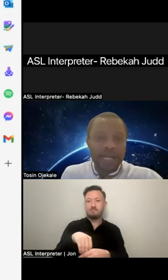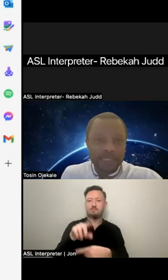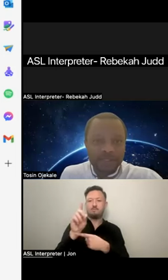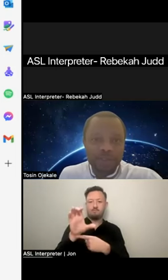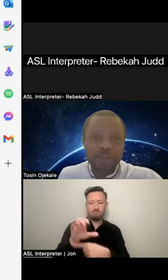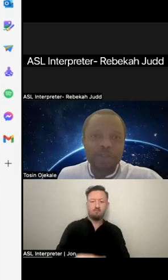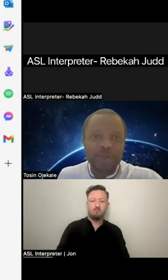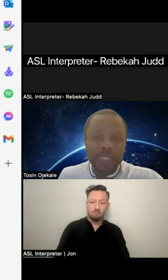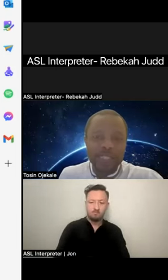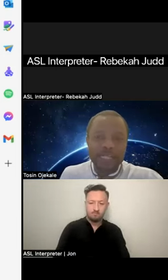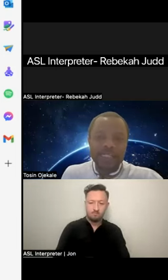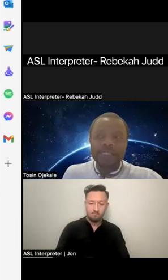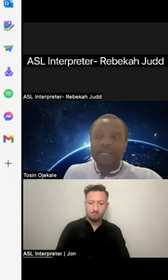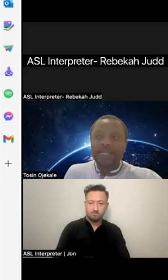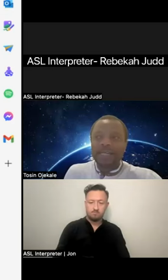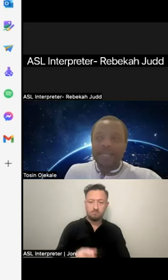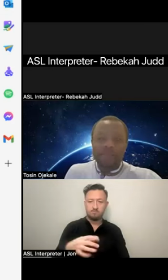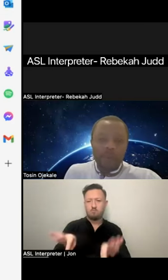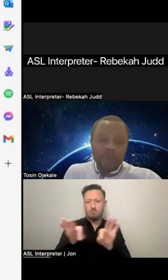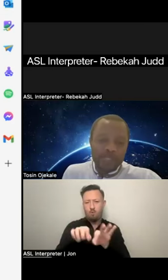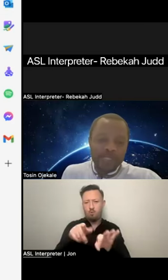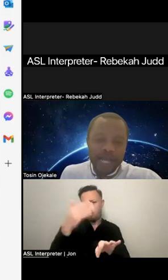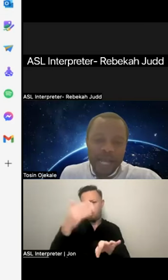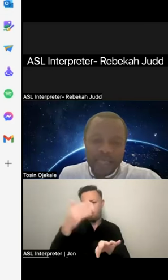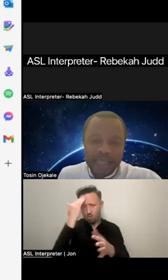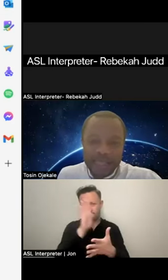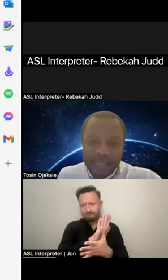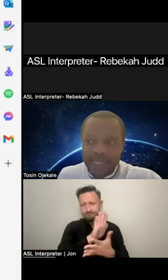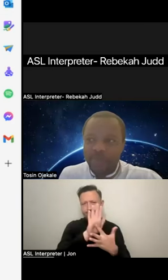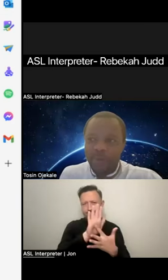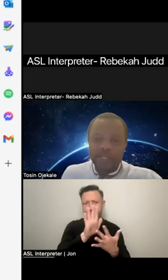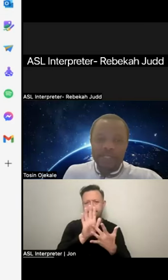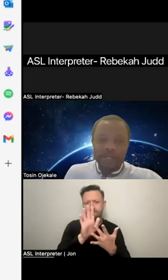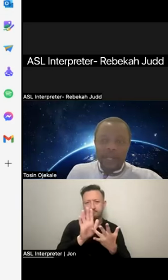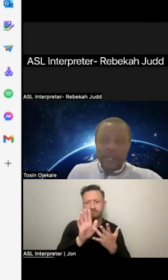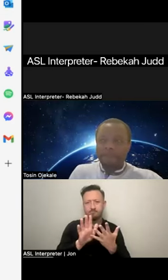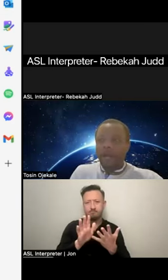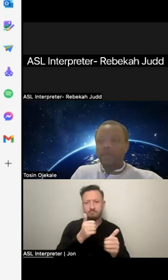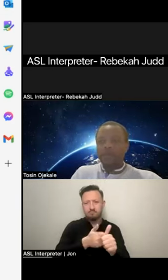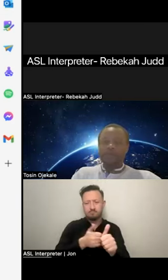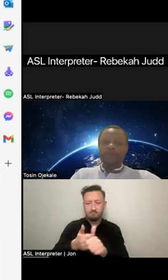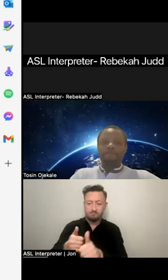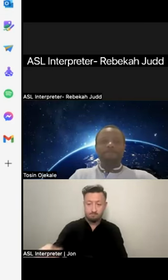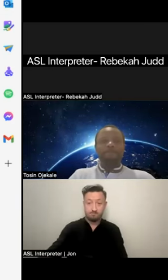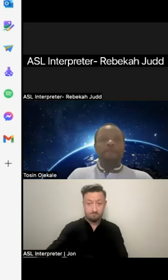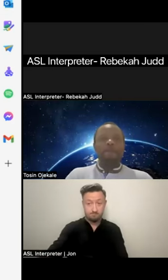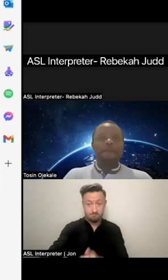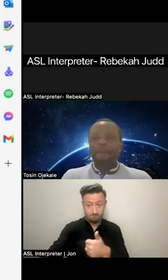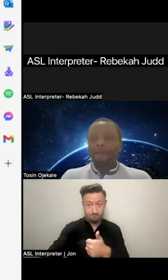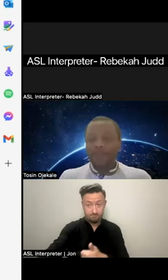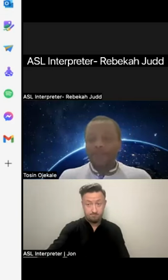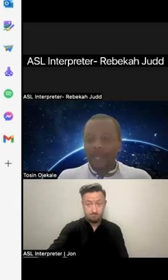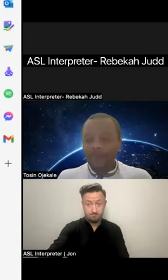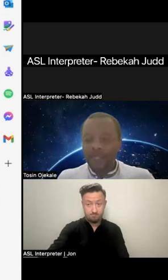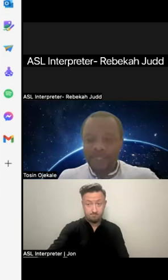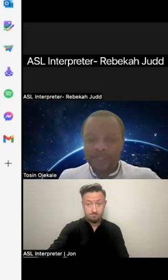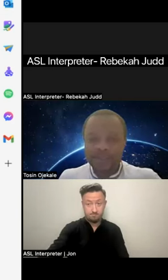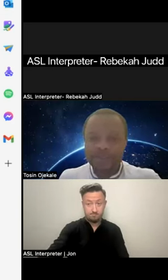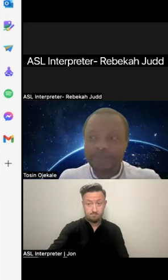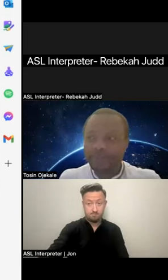environment, and you should understand their purposes at this point. Okay, are we good?